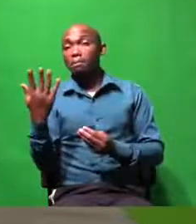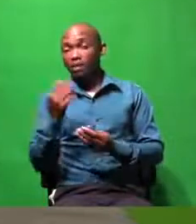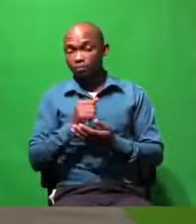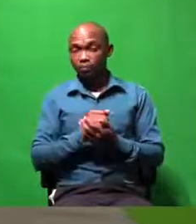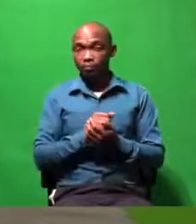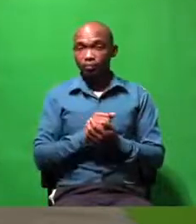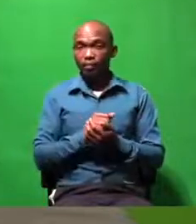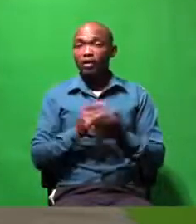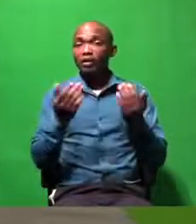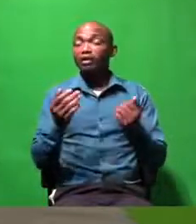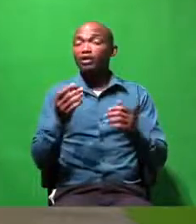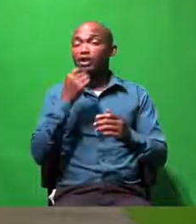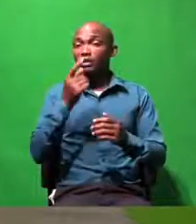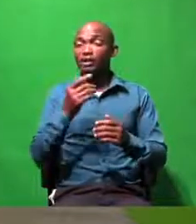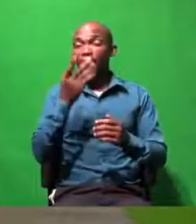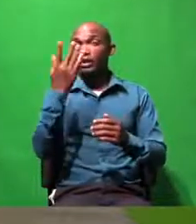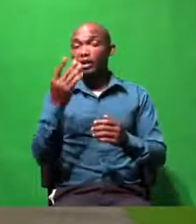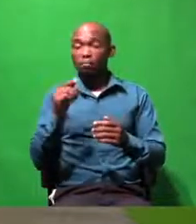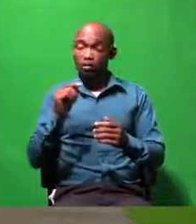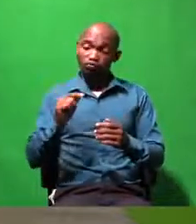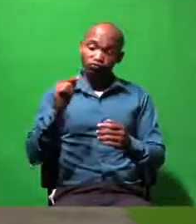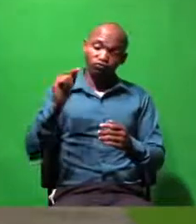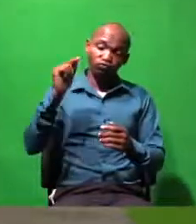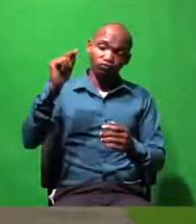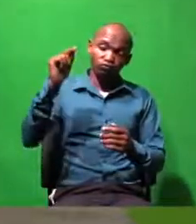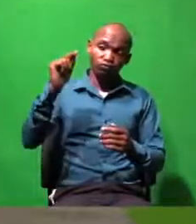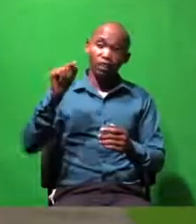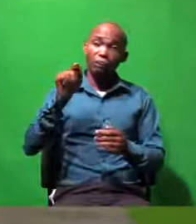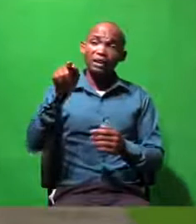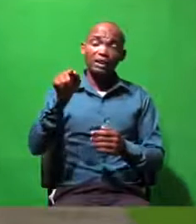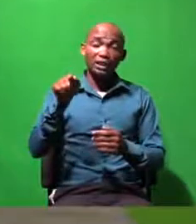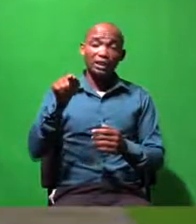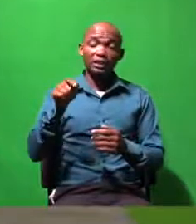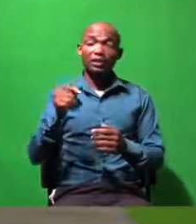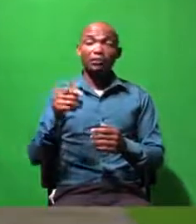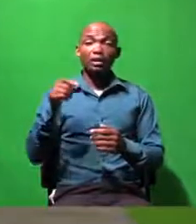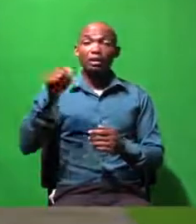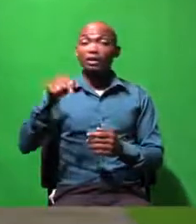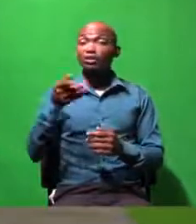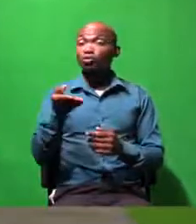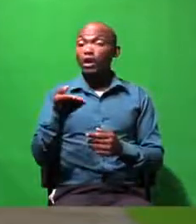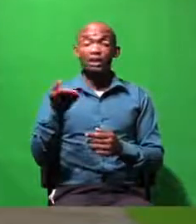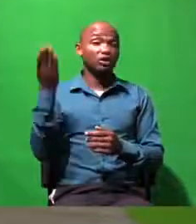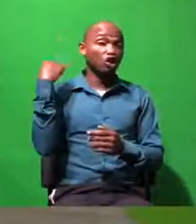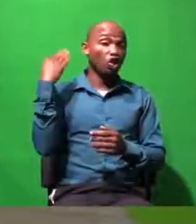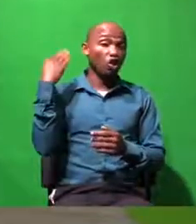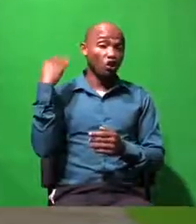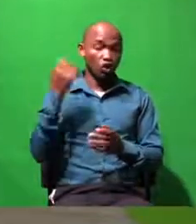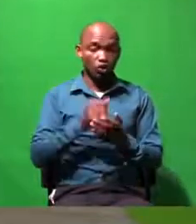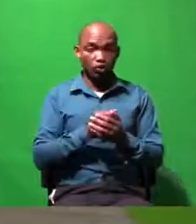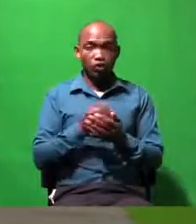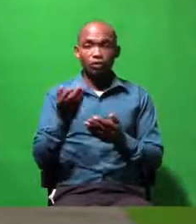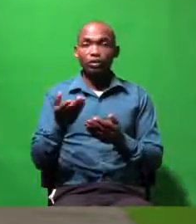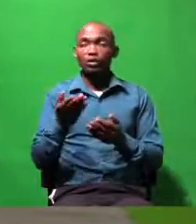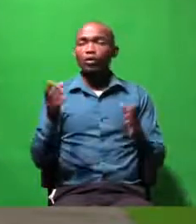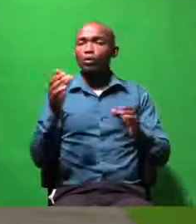is the length of this, you can say is a 10 centimeter, but this is our local, my student. I think we see in our